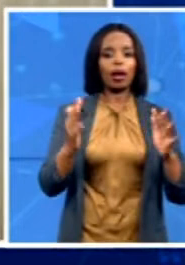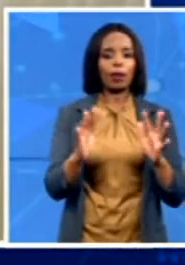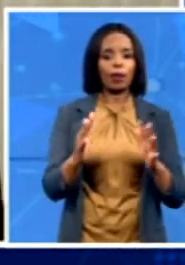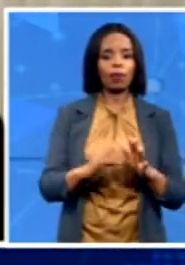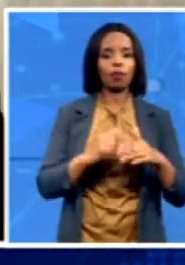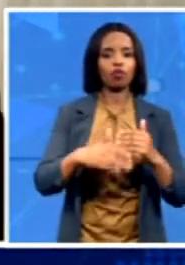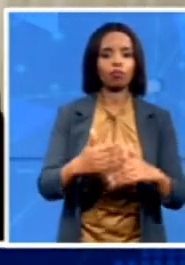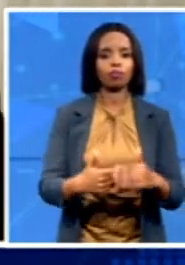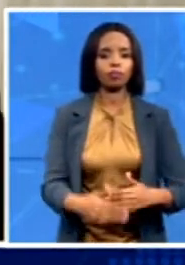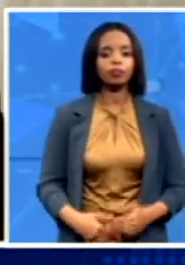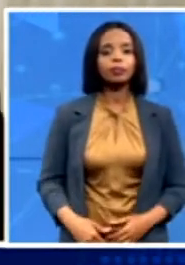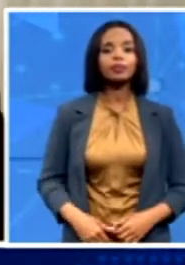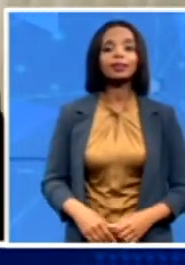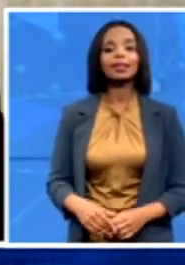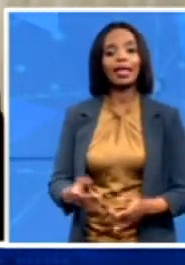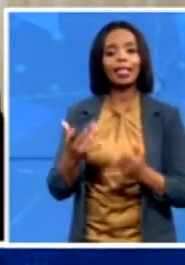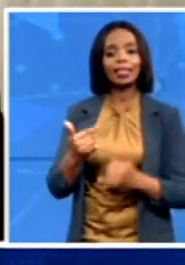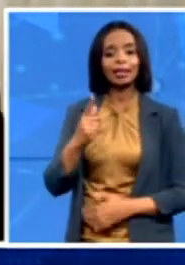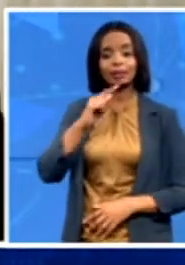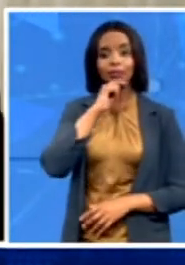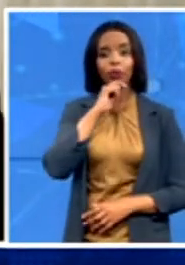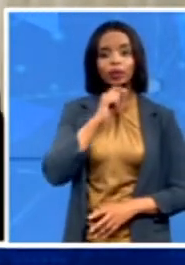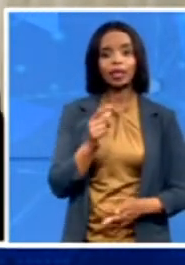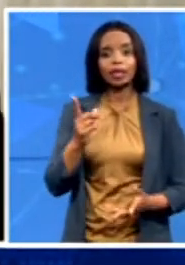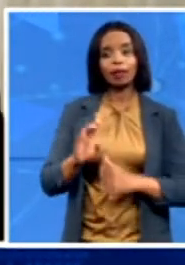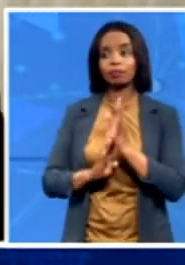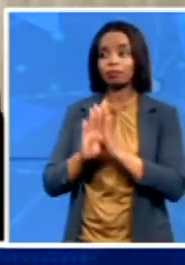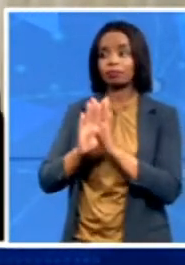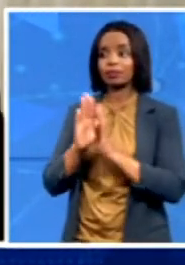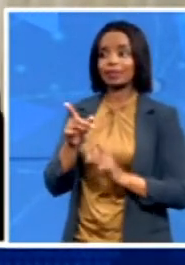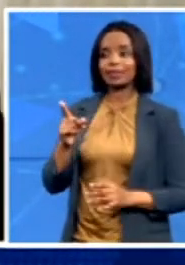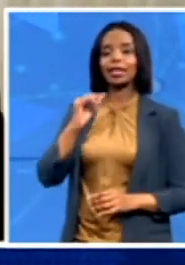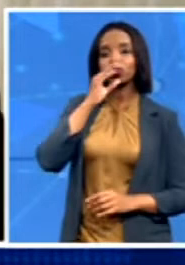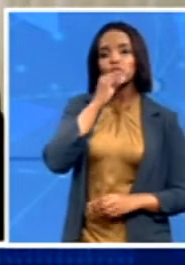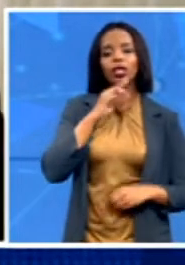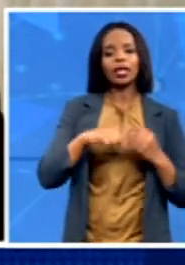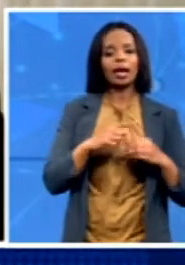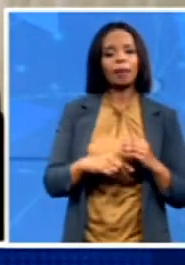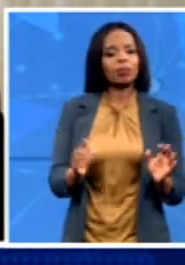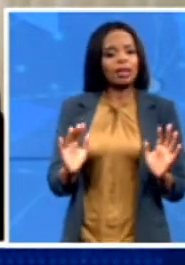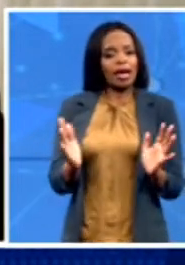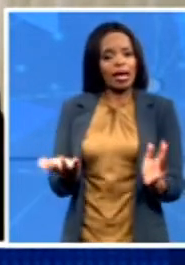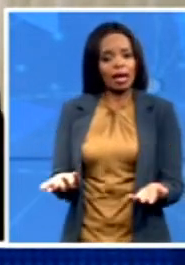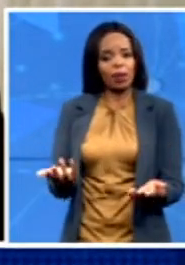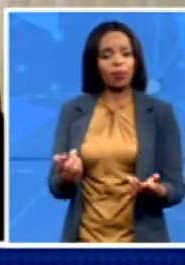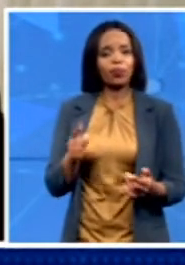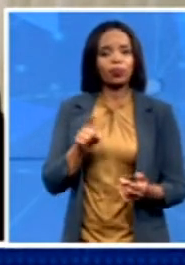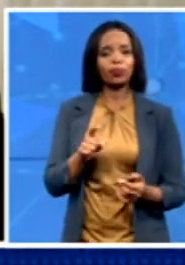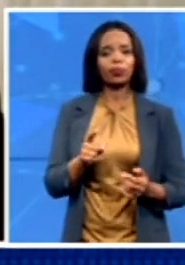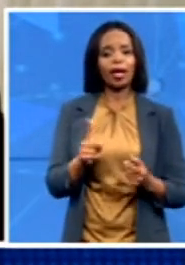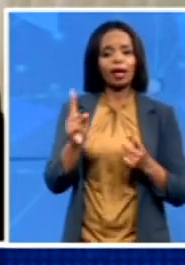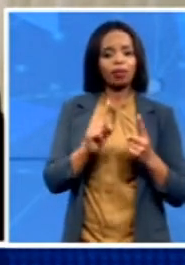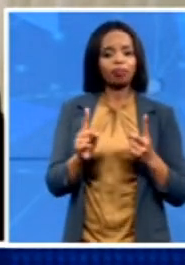morning kept talking about how digitally advanced this census will be. There will be